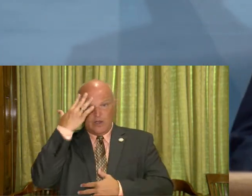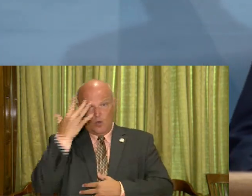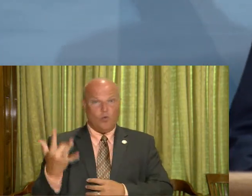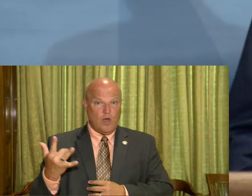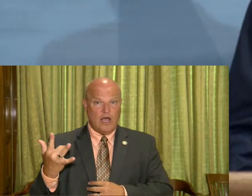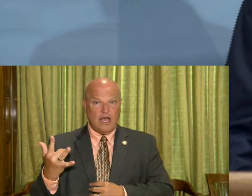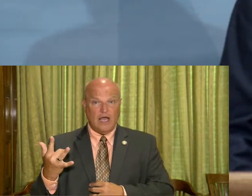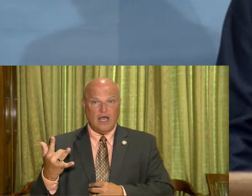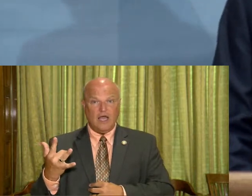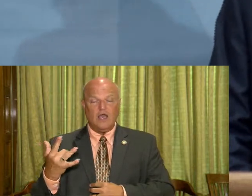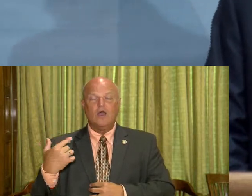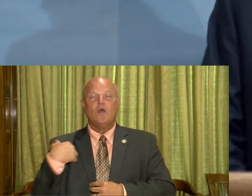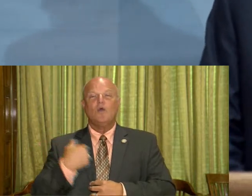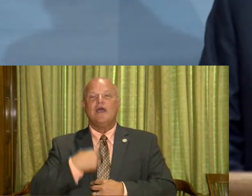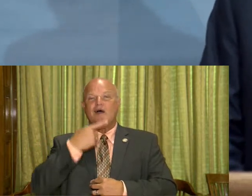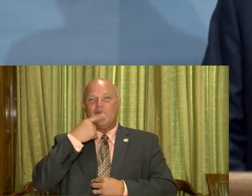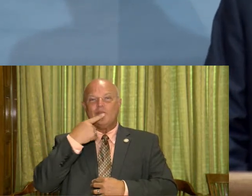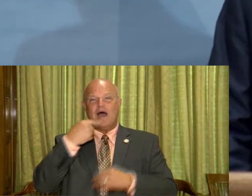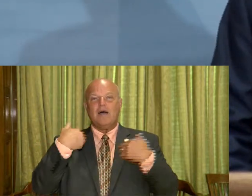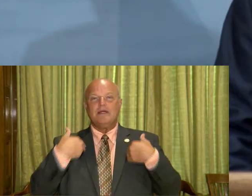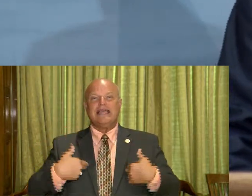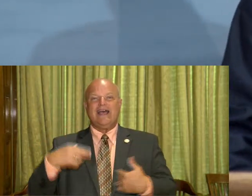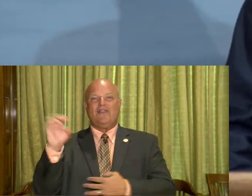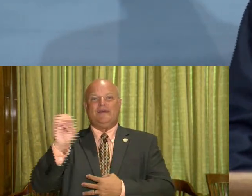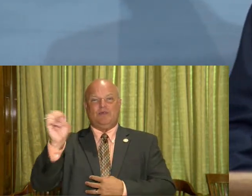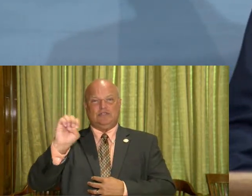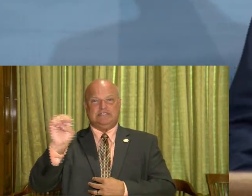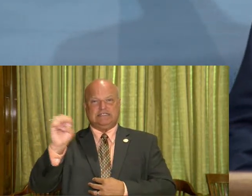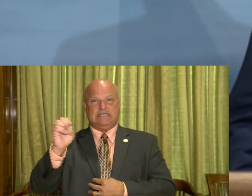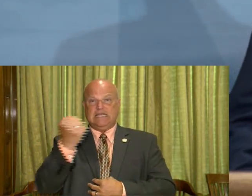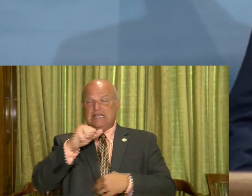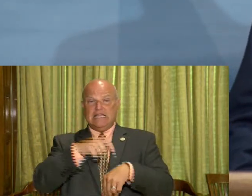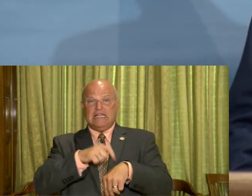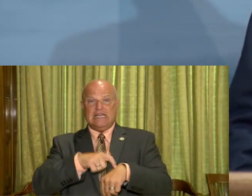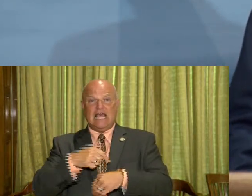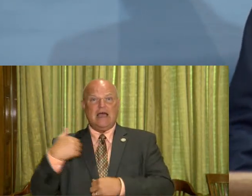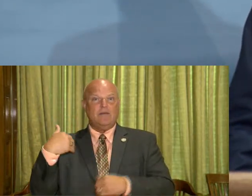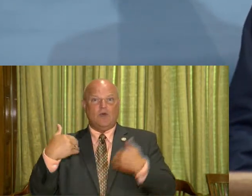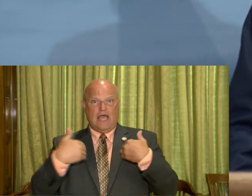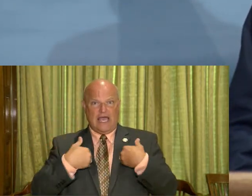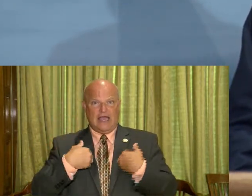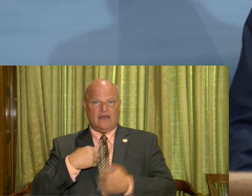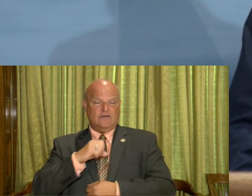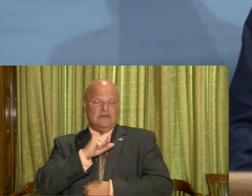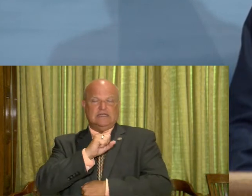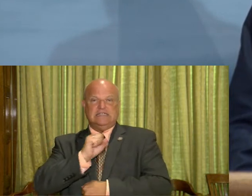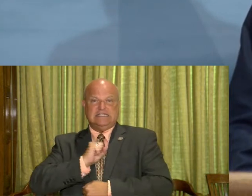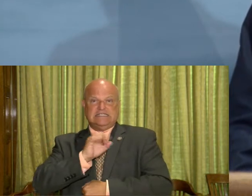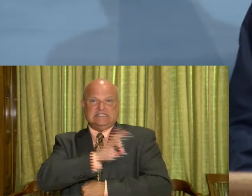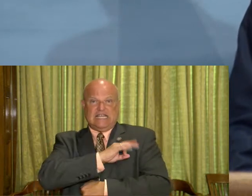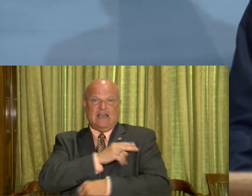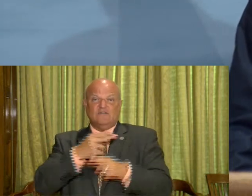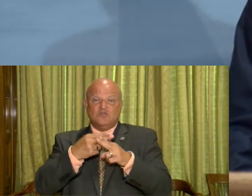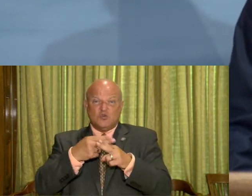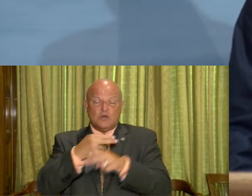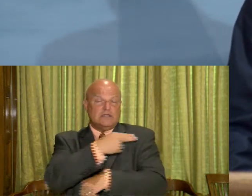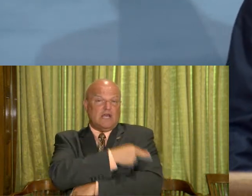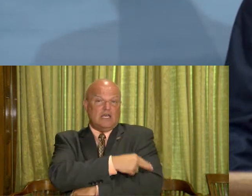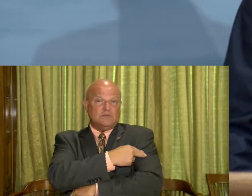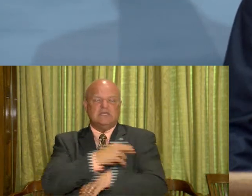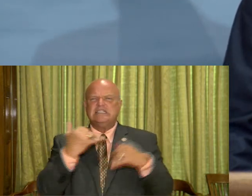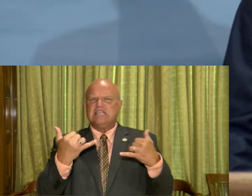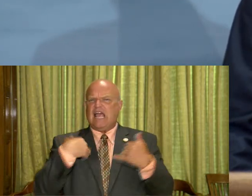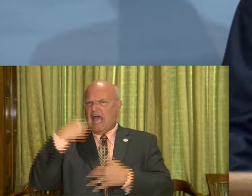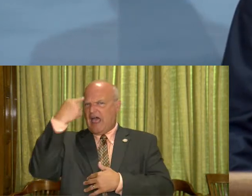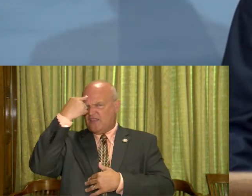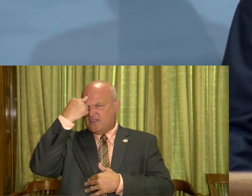it is we are in a public health emergency. Anytime you're having staffing shortages in the hospital, whenever today we have,